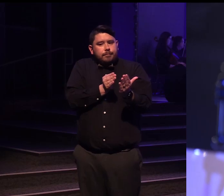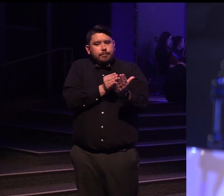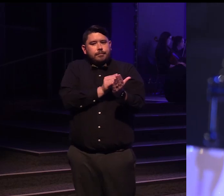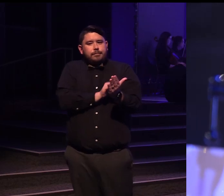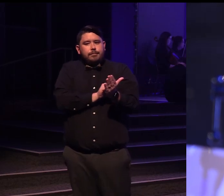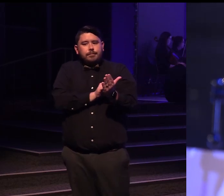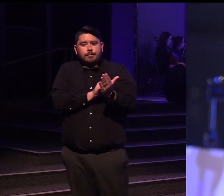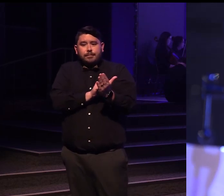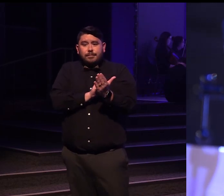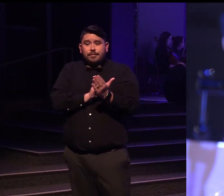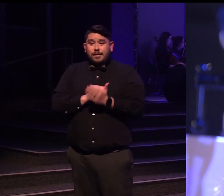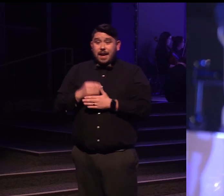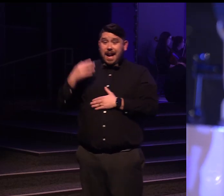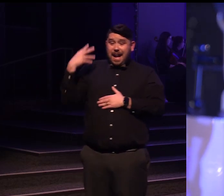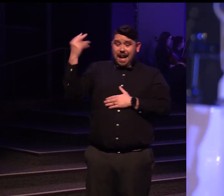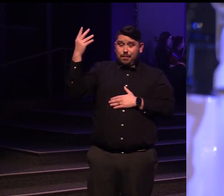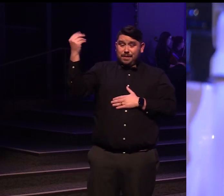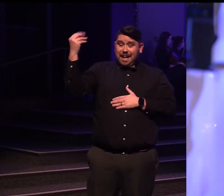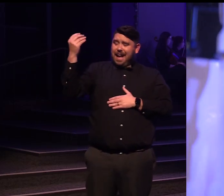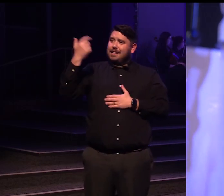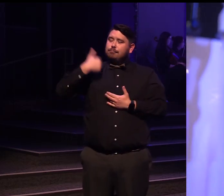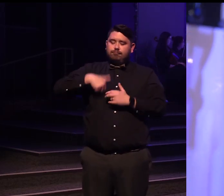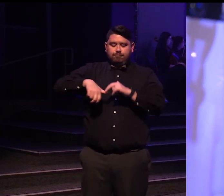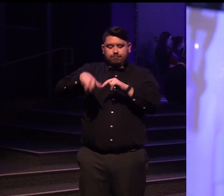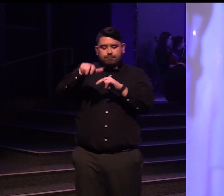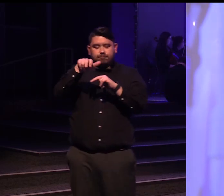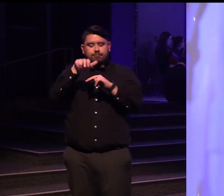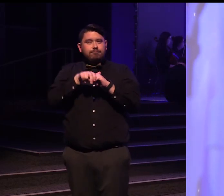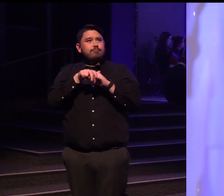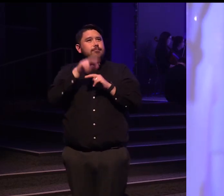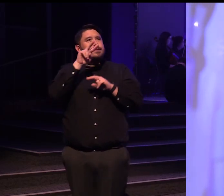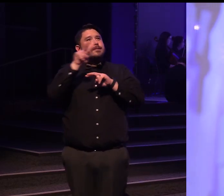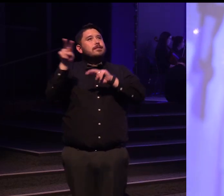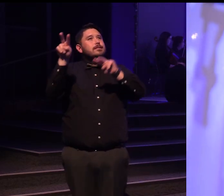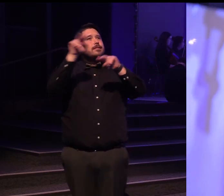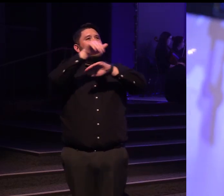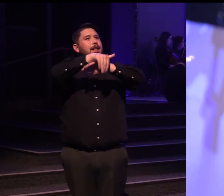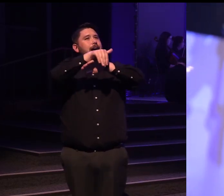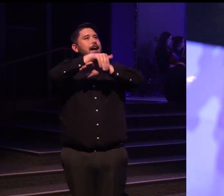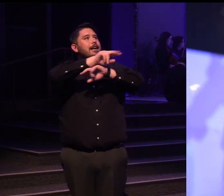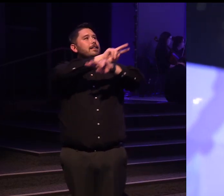Out into this midnight sky, I stare and wonder